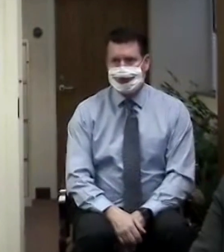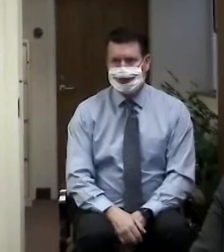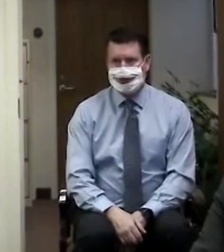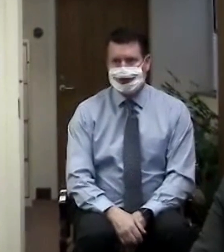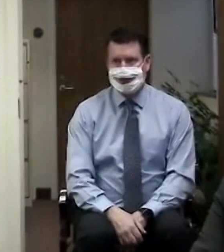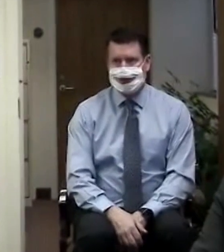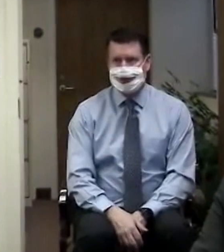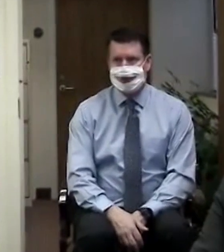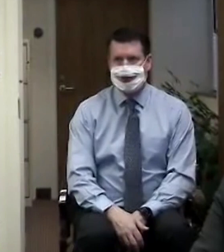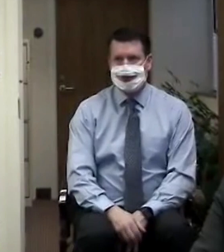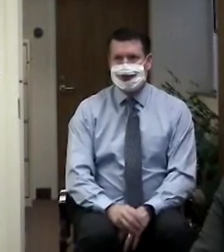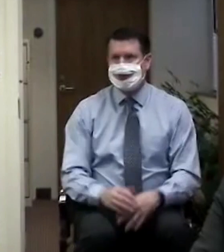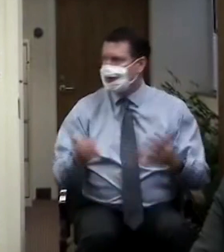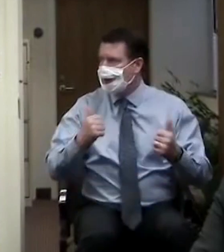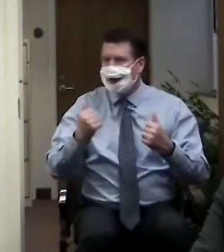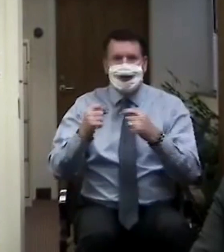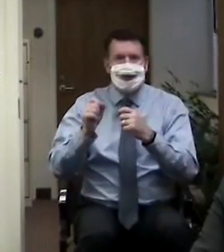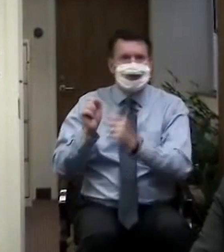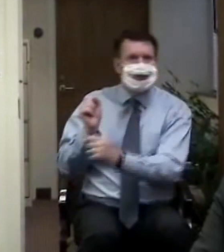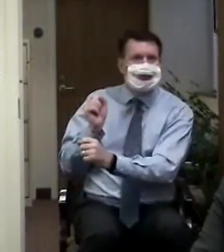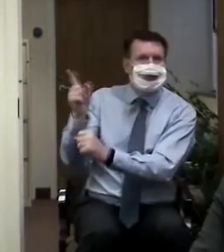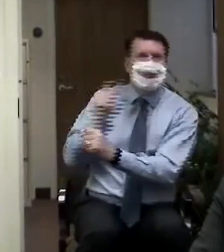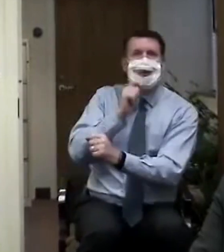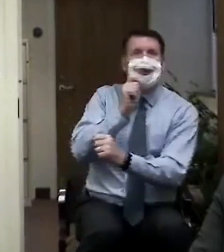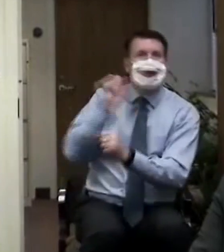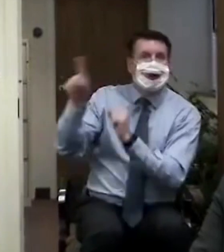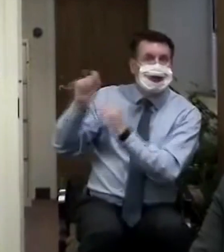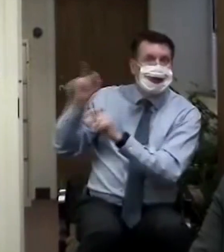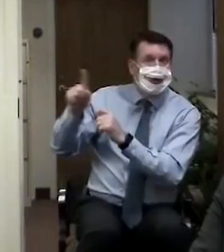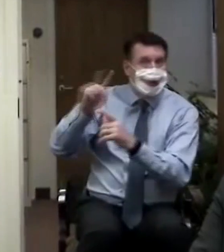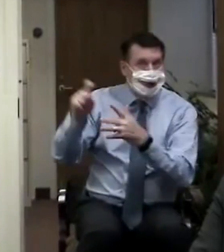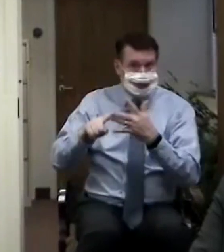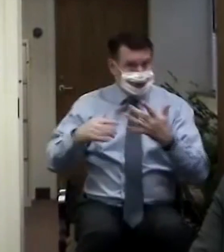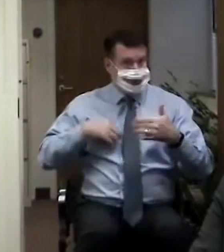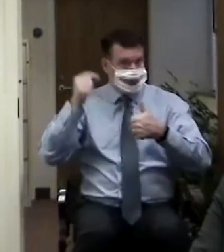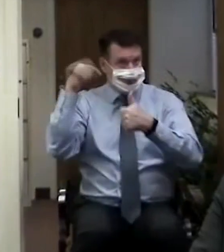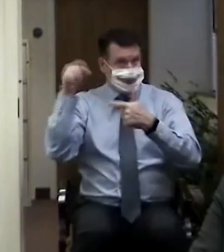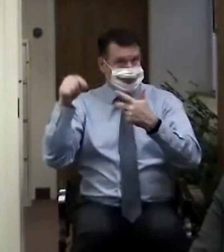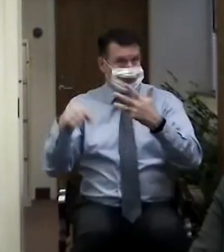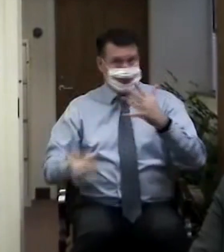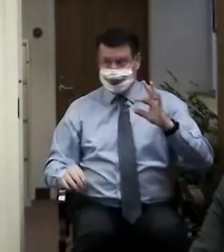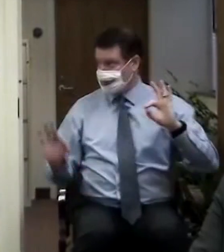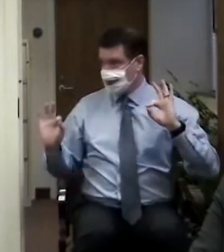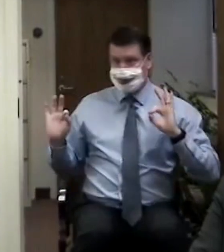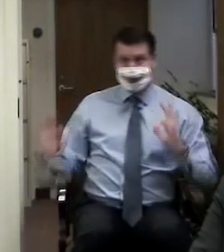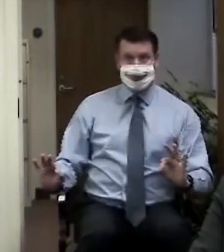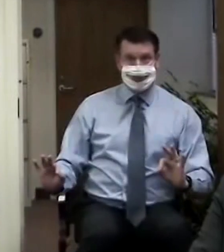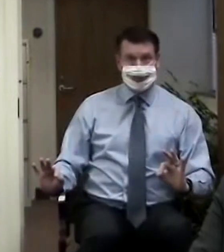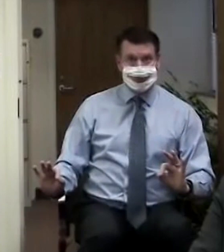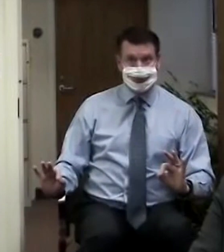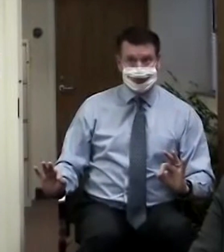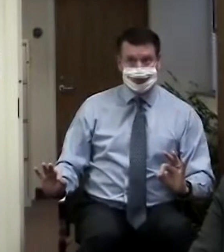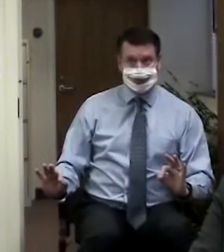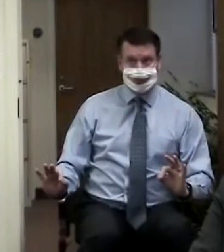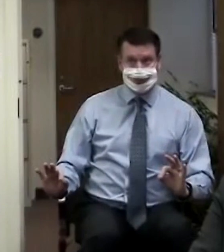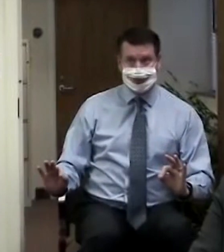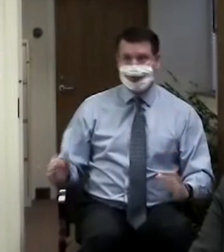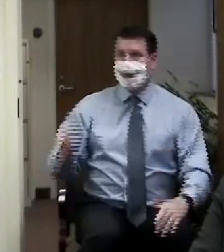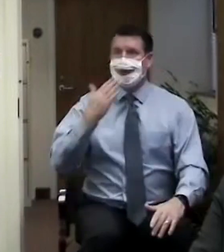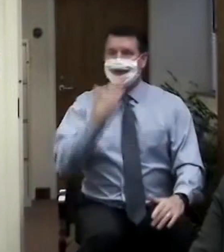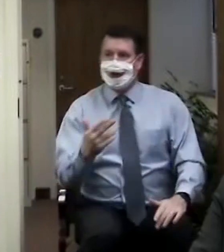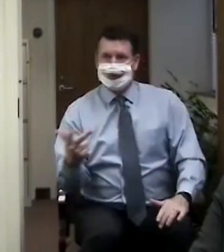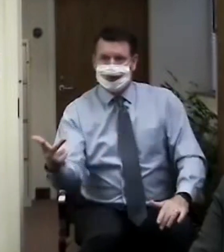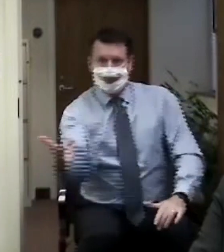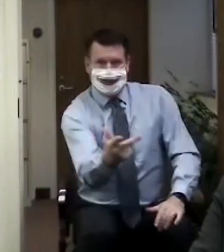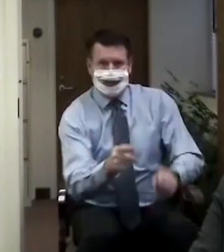a question. I want to thank Adam Analik, Dr. Apostolakis, and Kathleen DeLucci for joining us today. Thank Will and